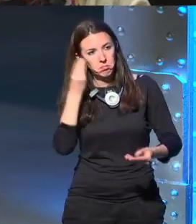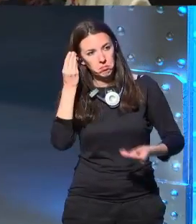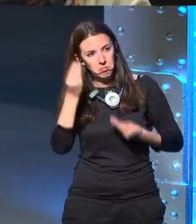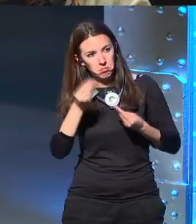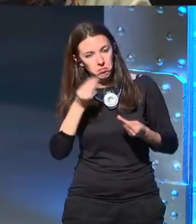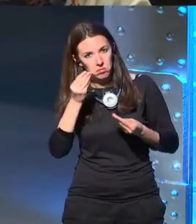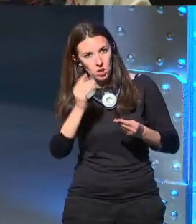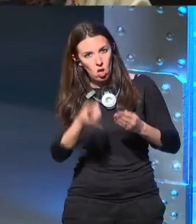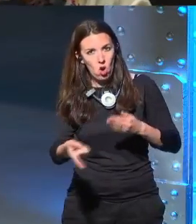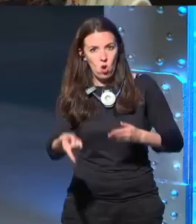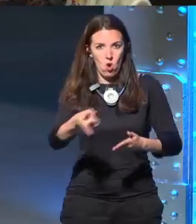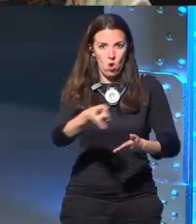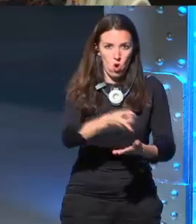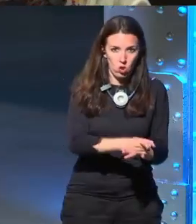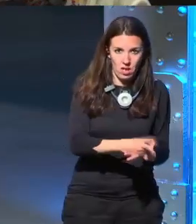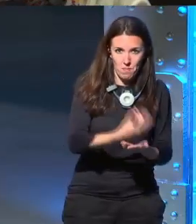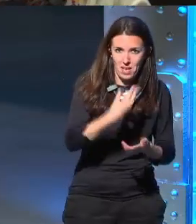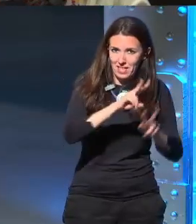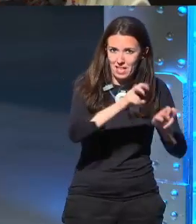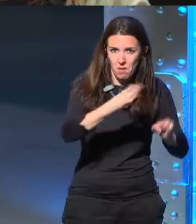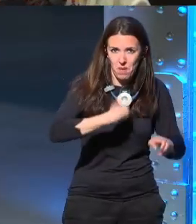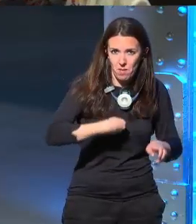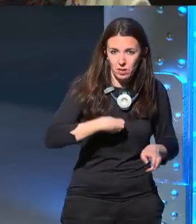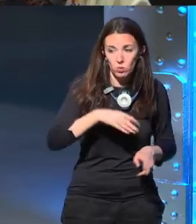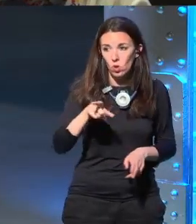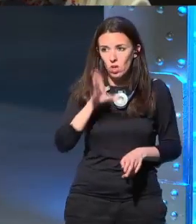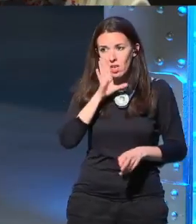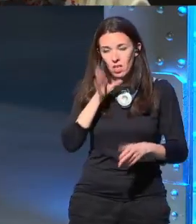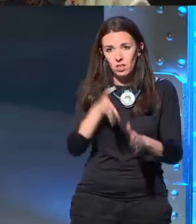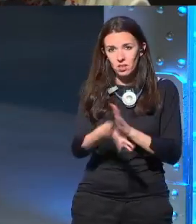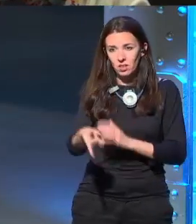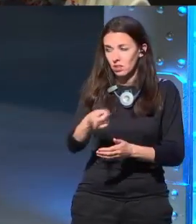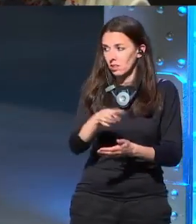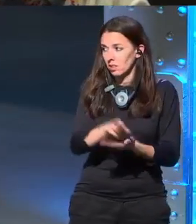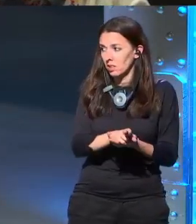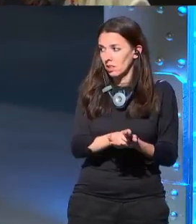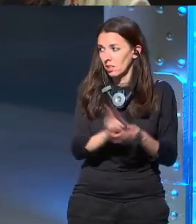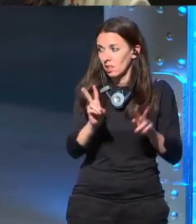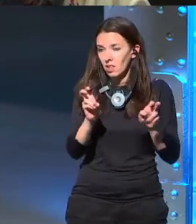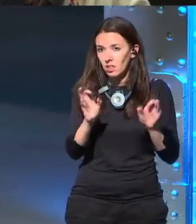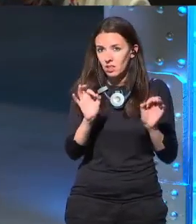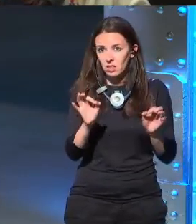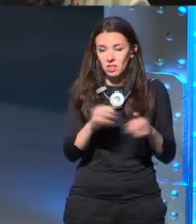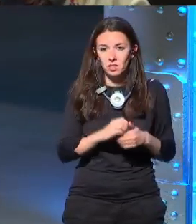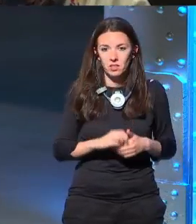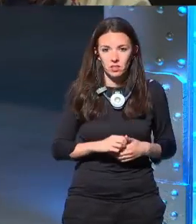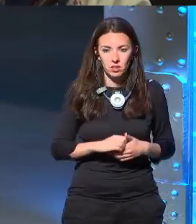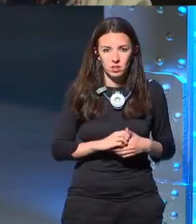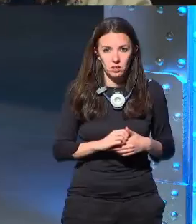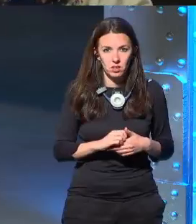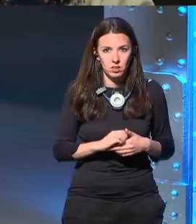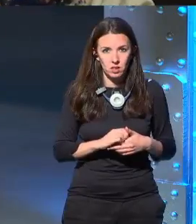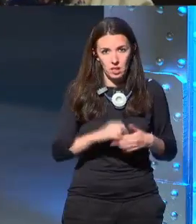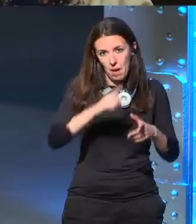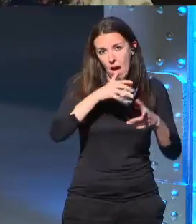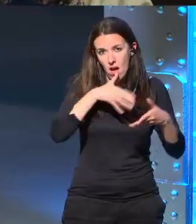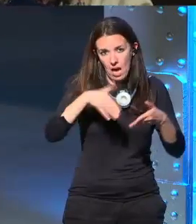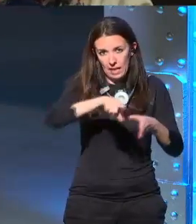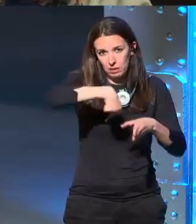he waited, he pondered, and then came back to the same subject matter. I think you mentioned that in your